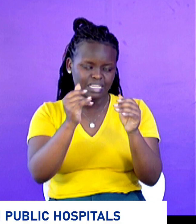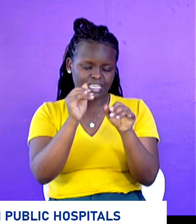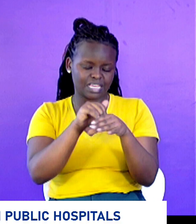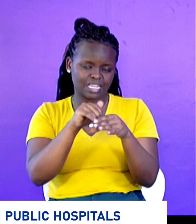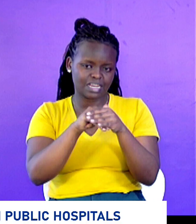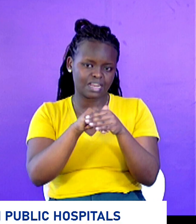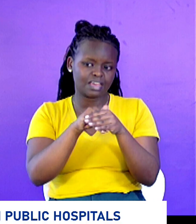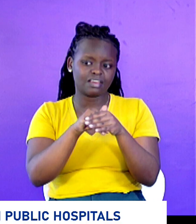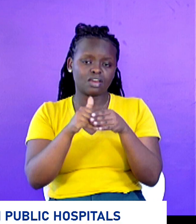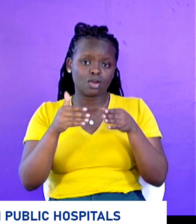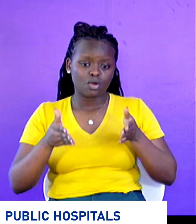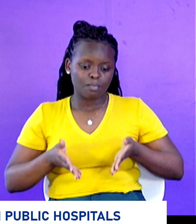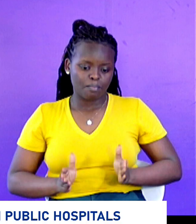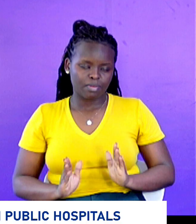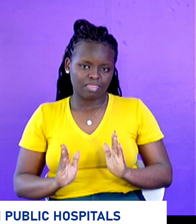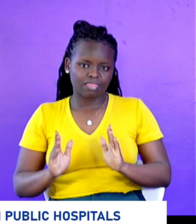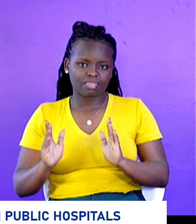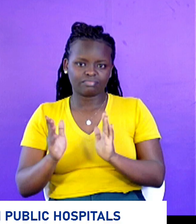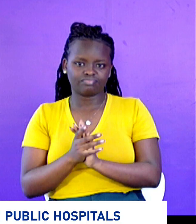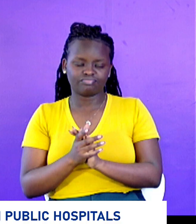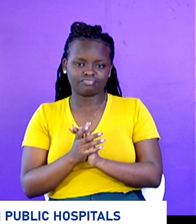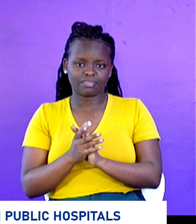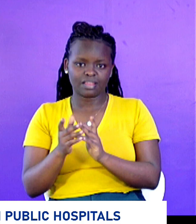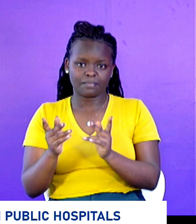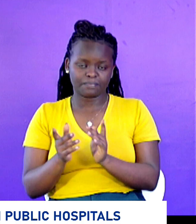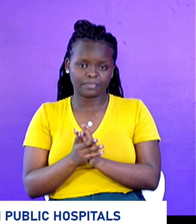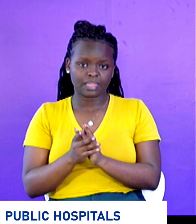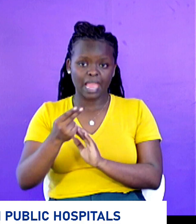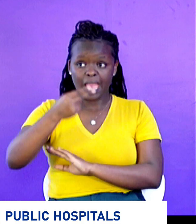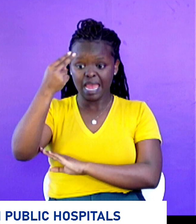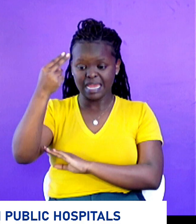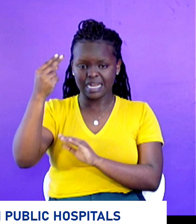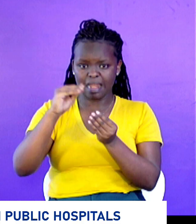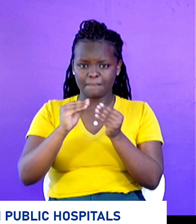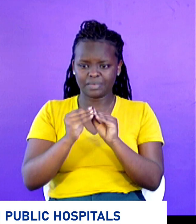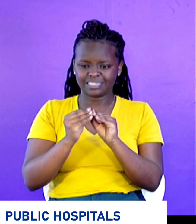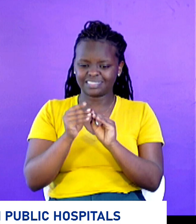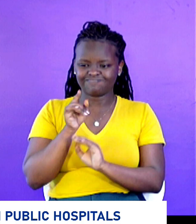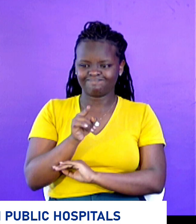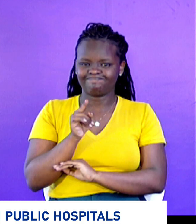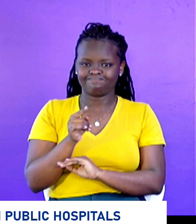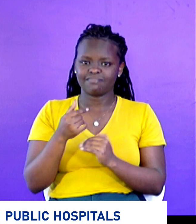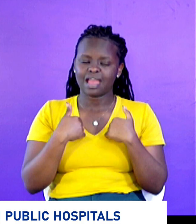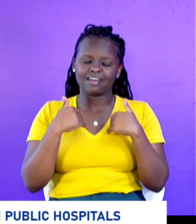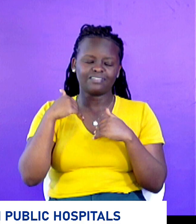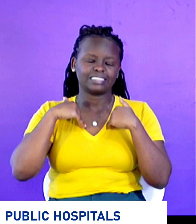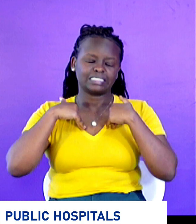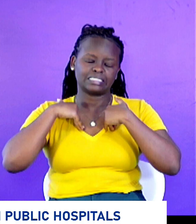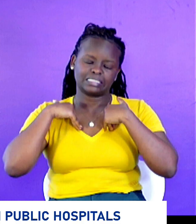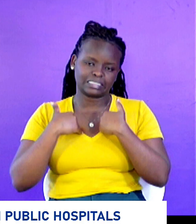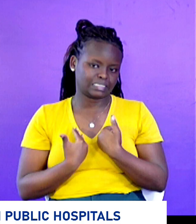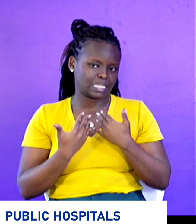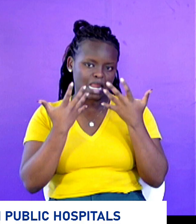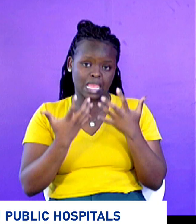study further notes that the nurses handling such high numbers often suffer fatigue, making